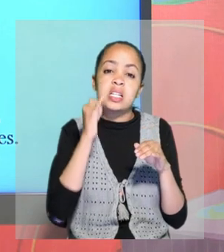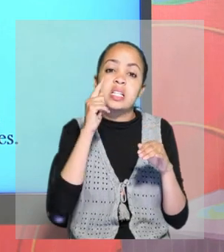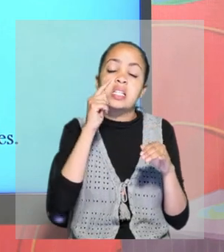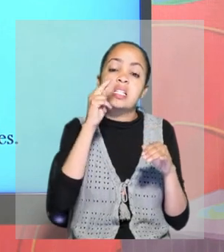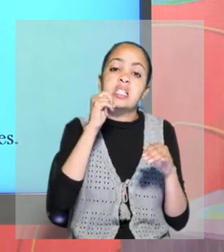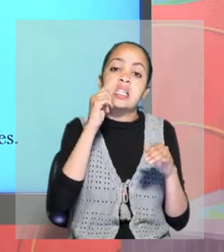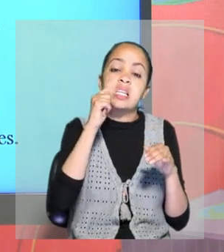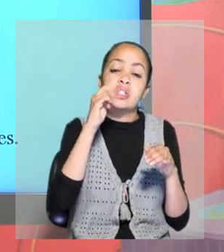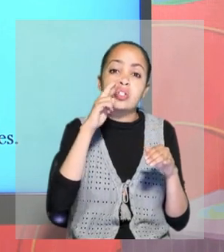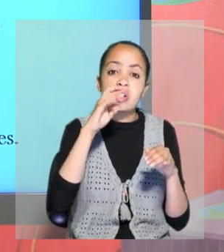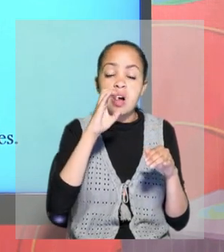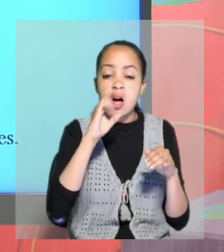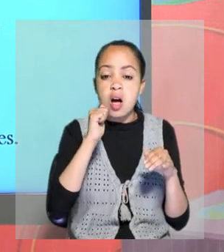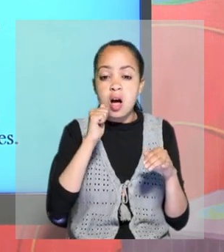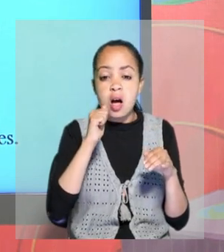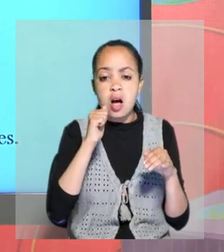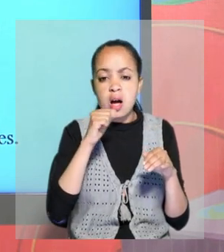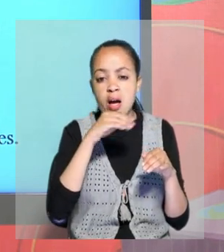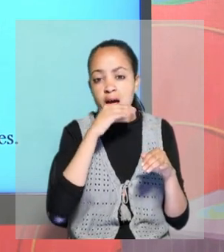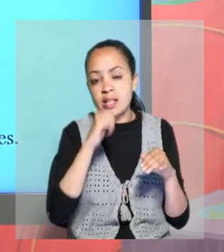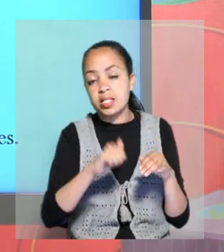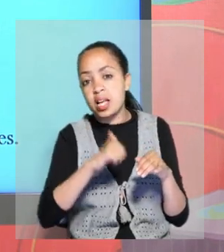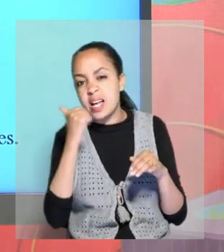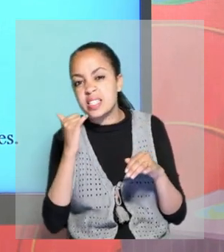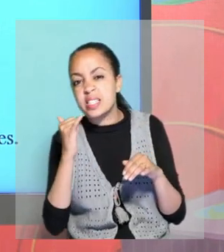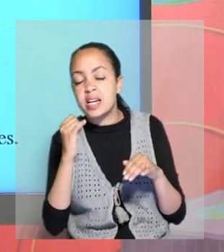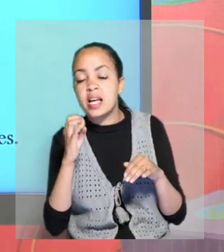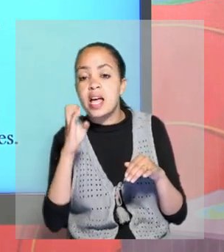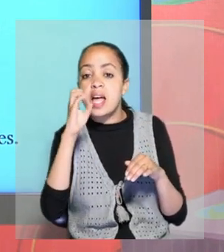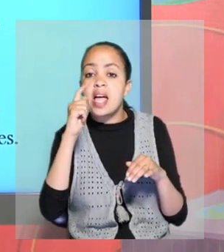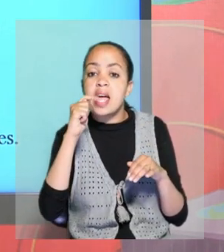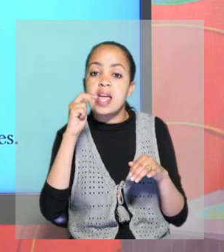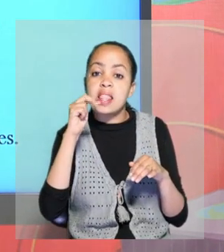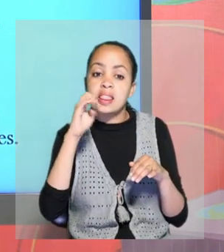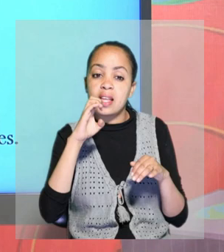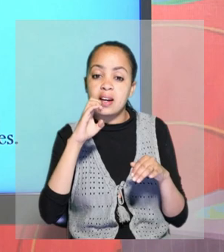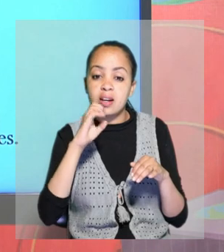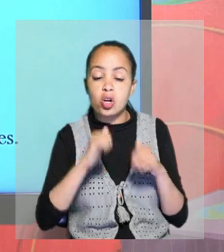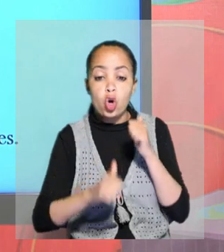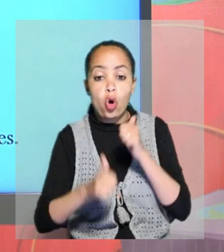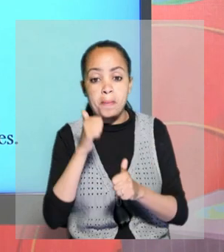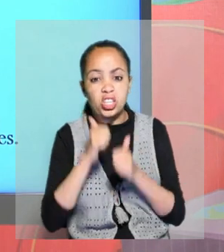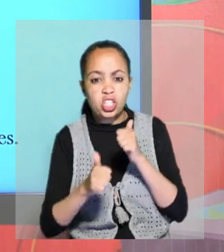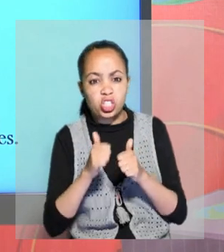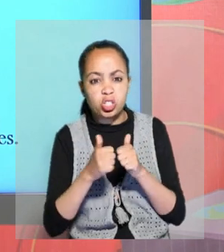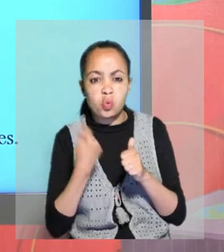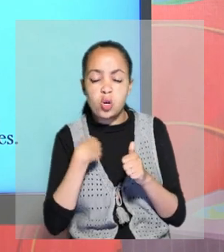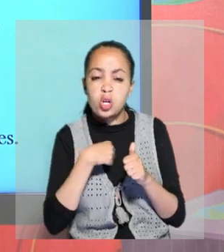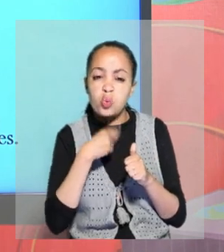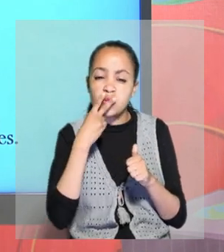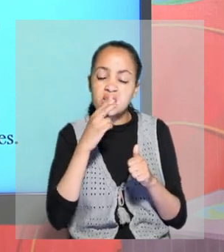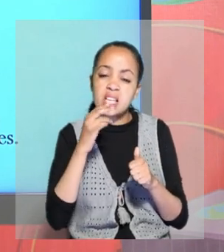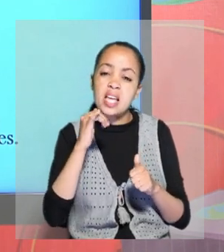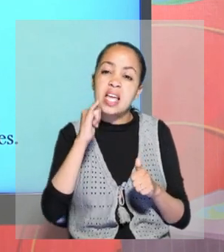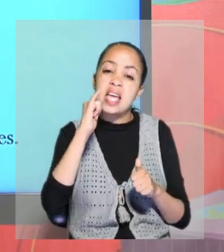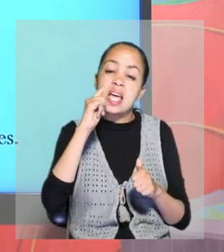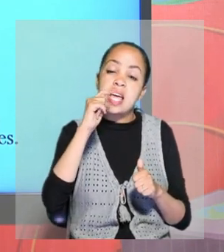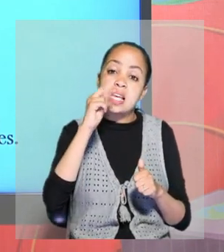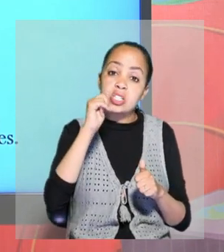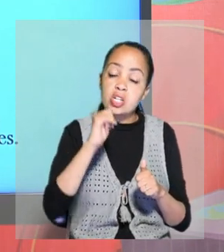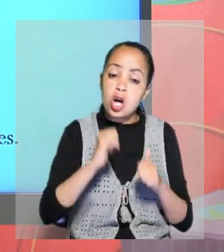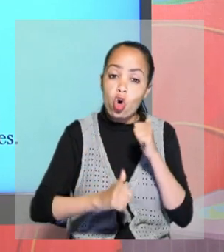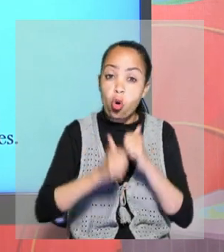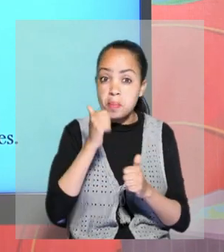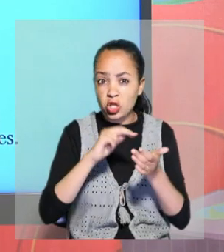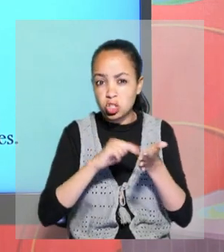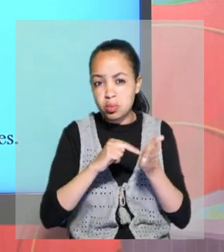intra-specific competition. The else is inter-specific competition. When we say intra-specific